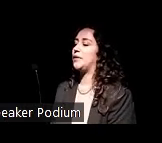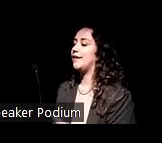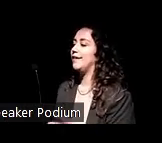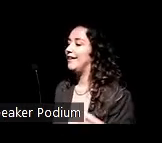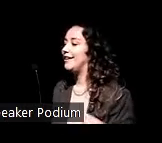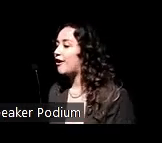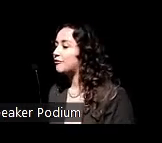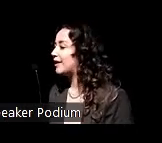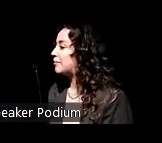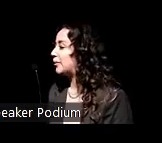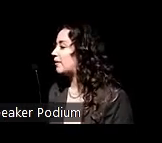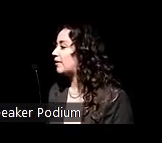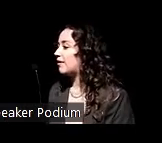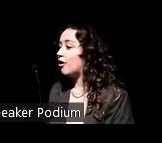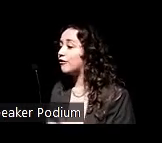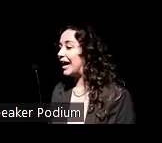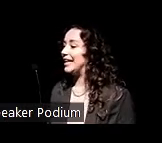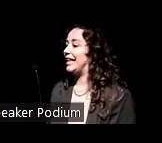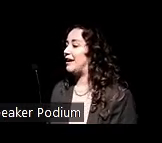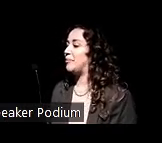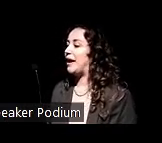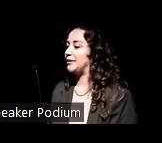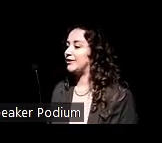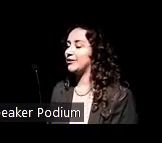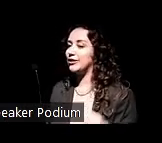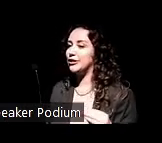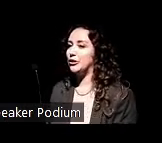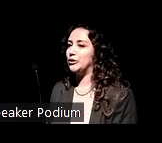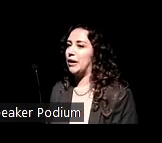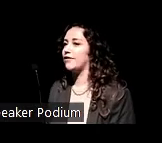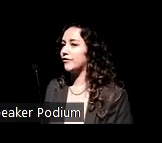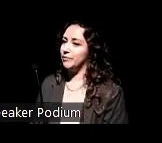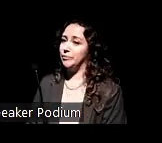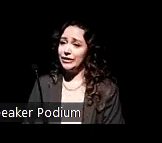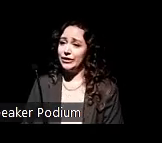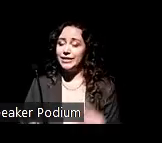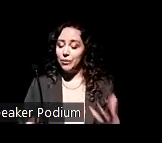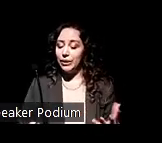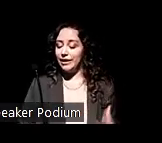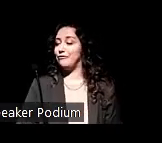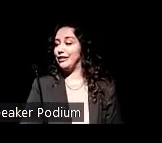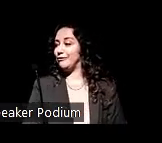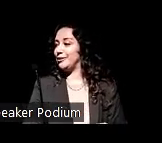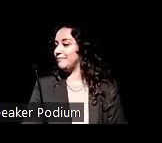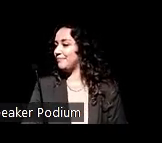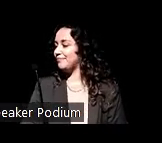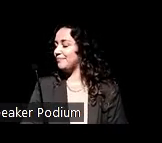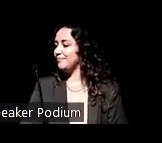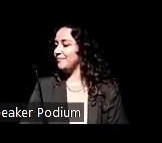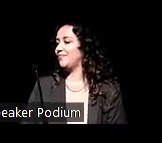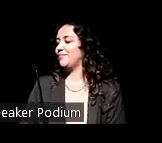out there. Softwood lumber, over 9,000 pounds. So there is a huge amount of materials that we can reuse.